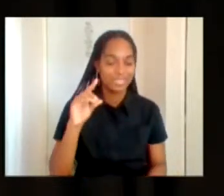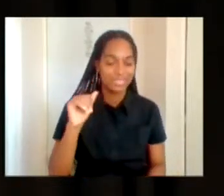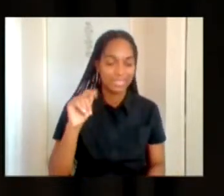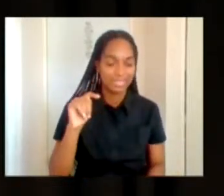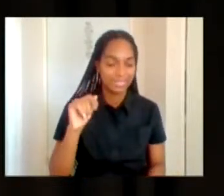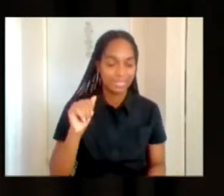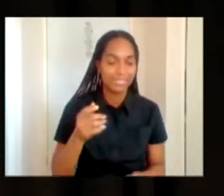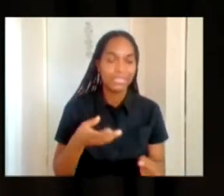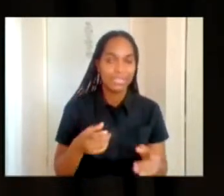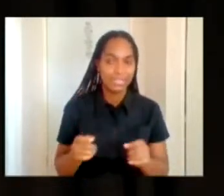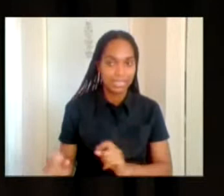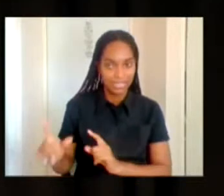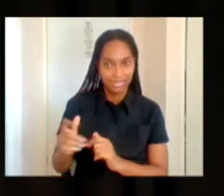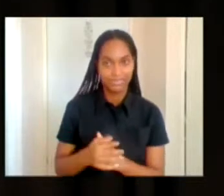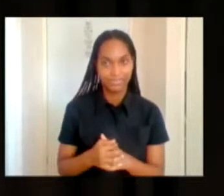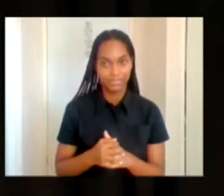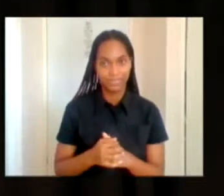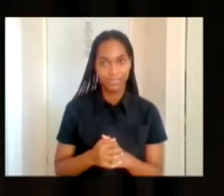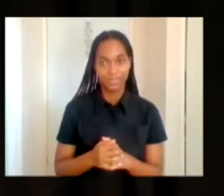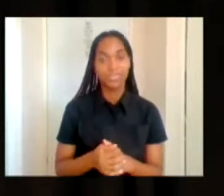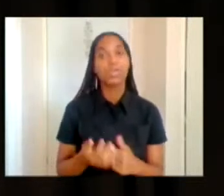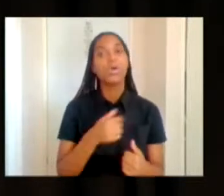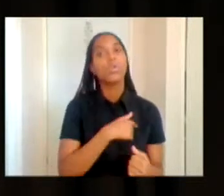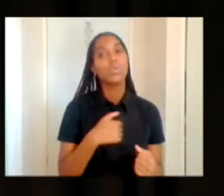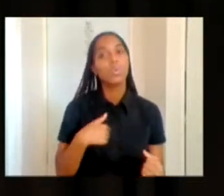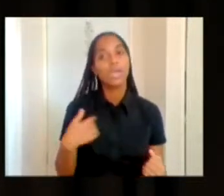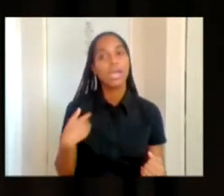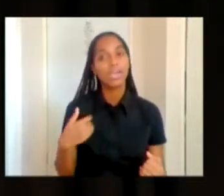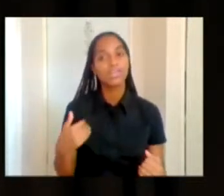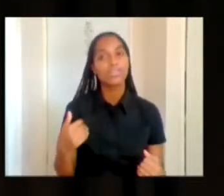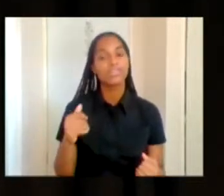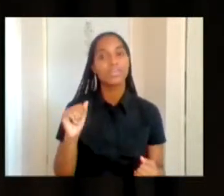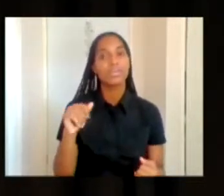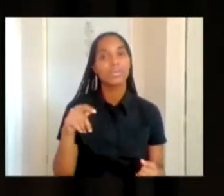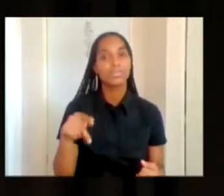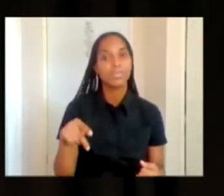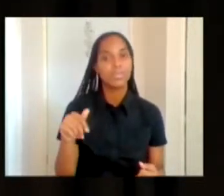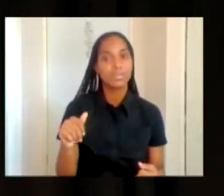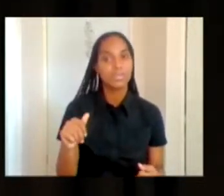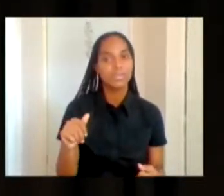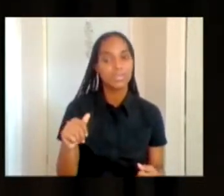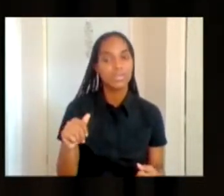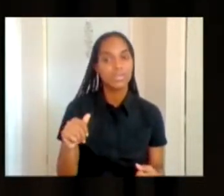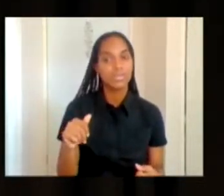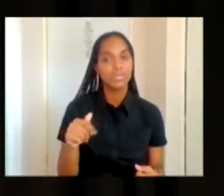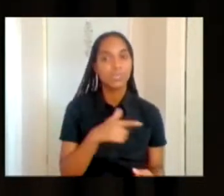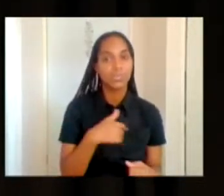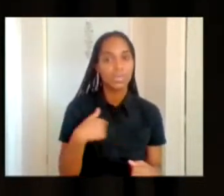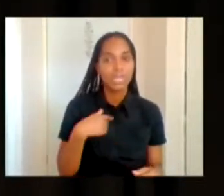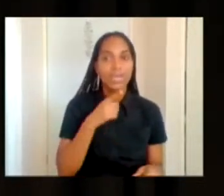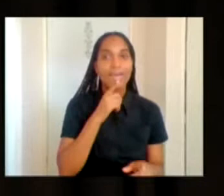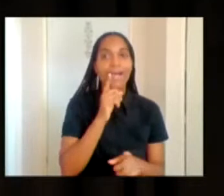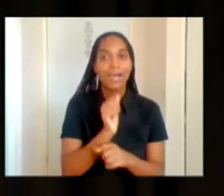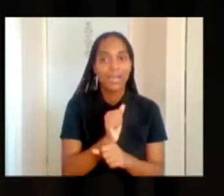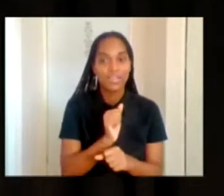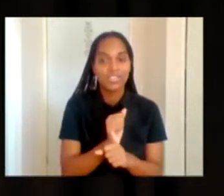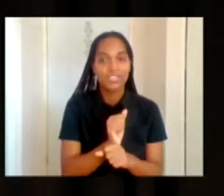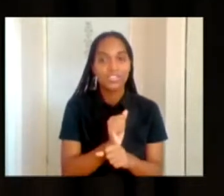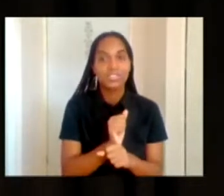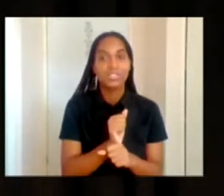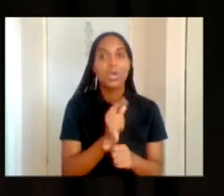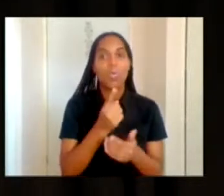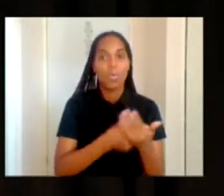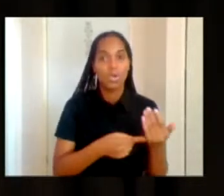So based on the fact that we had the PLP mod cods, which you've heard about for the last 2 days, we can actually dial down or dial in what you would